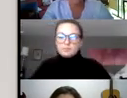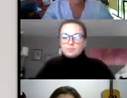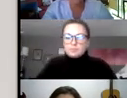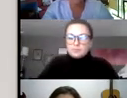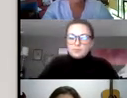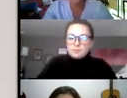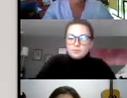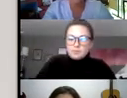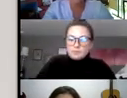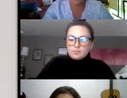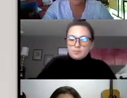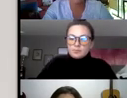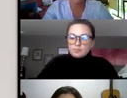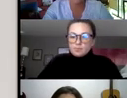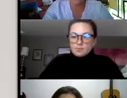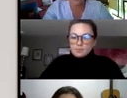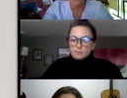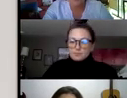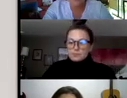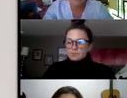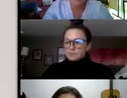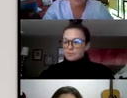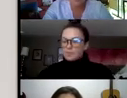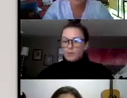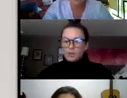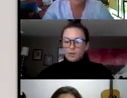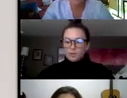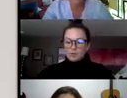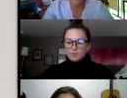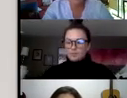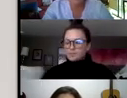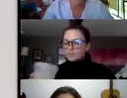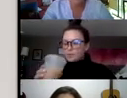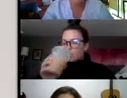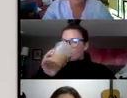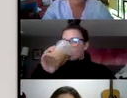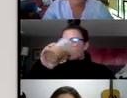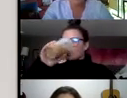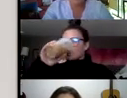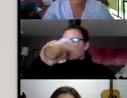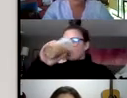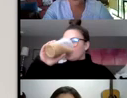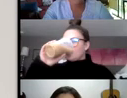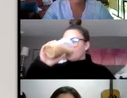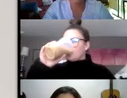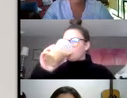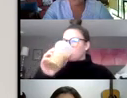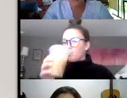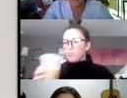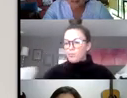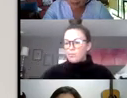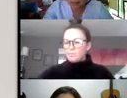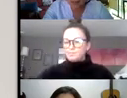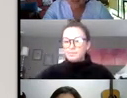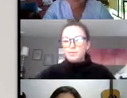and who want to improve their literacy in the language. Many of you have probably heard of